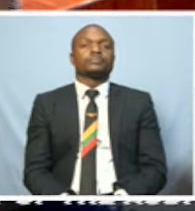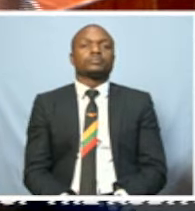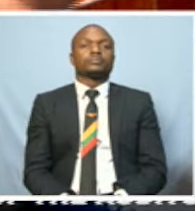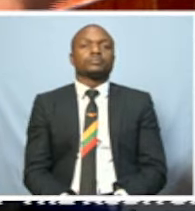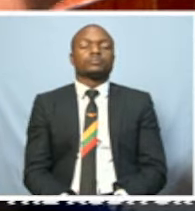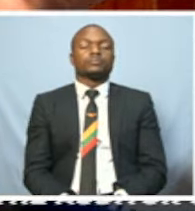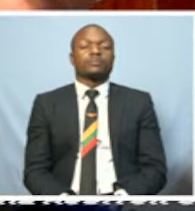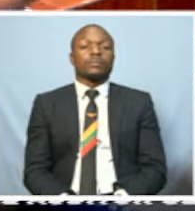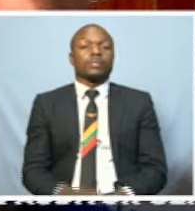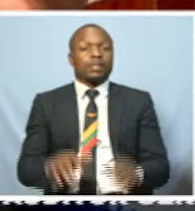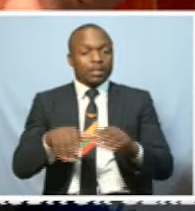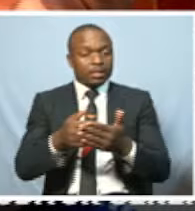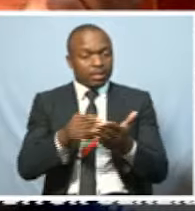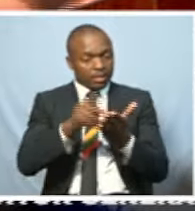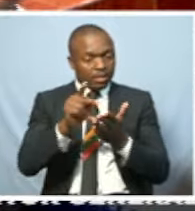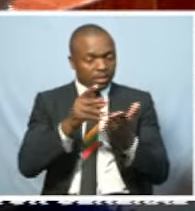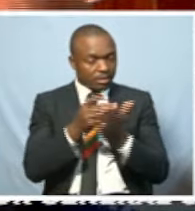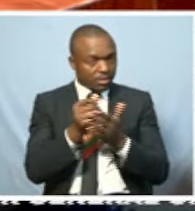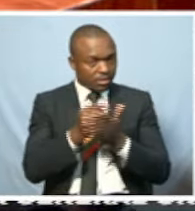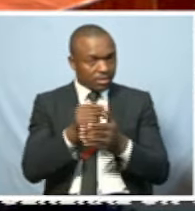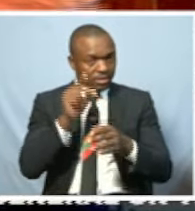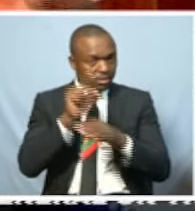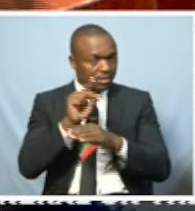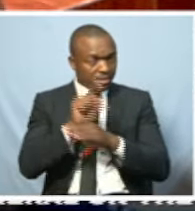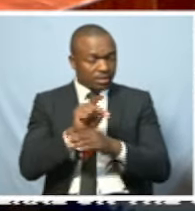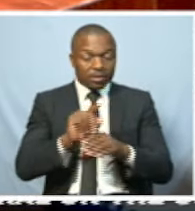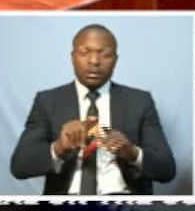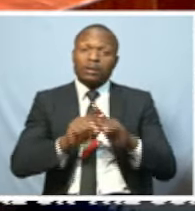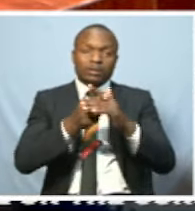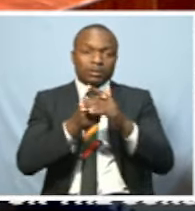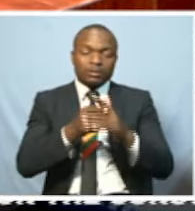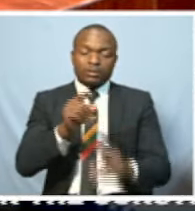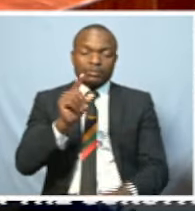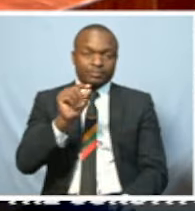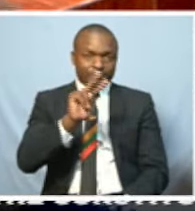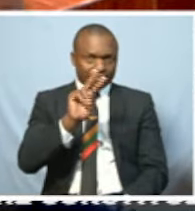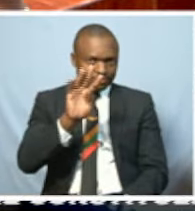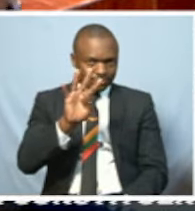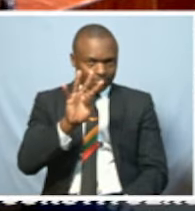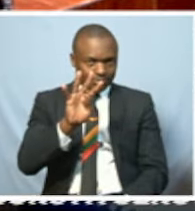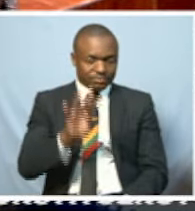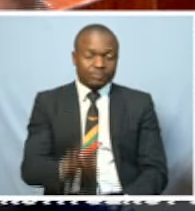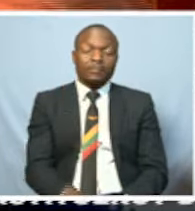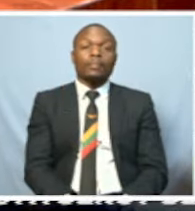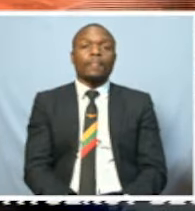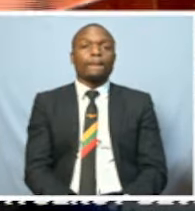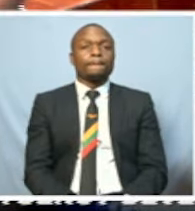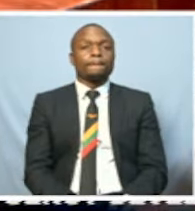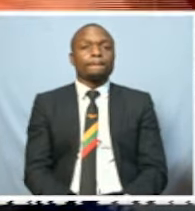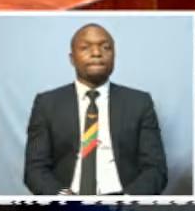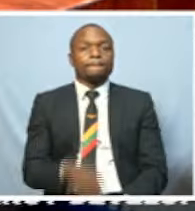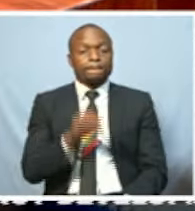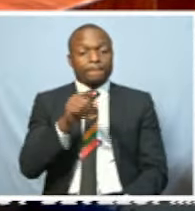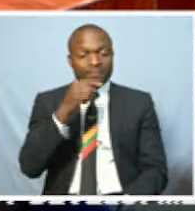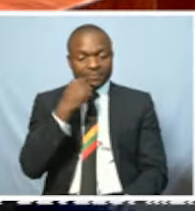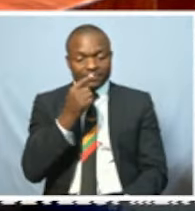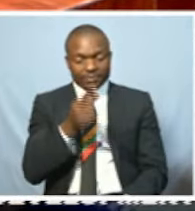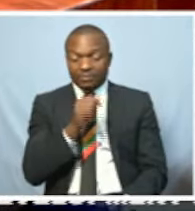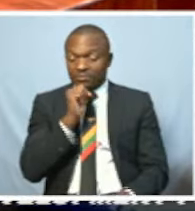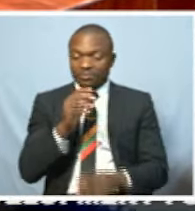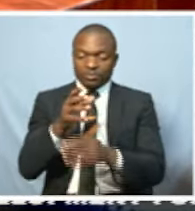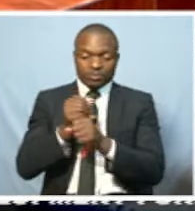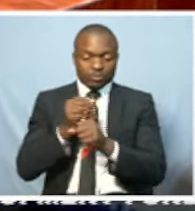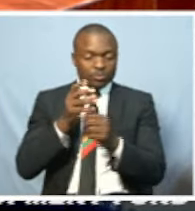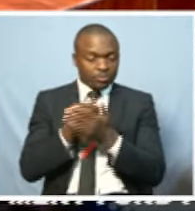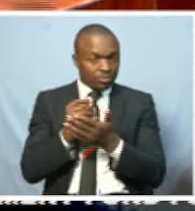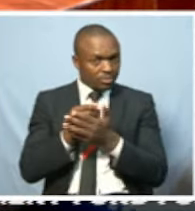How do you pay money for a project that was initiated in 2024 and you say you have not received funding?